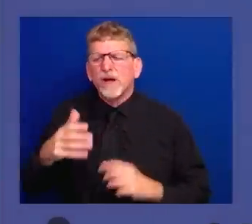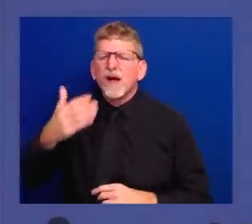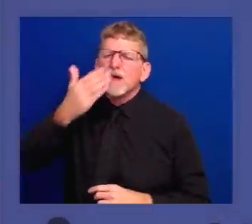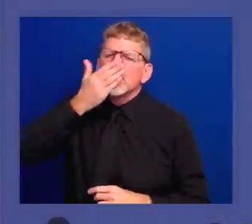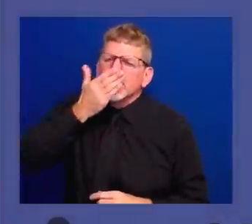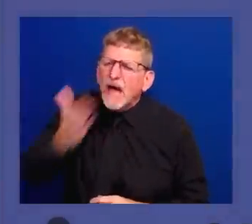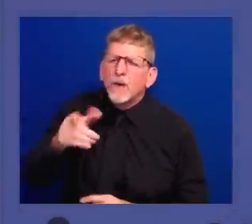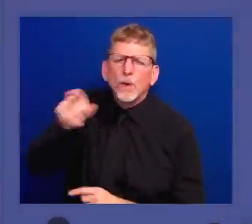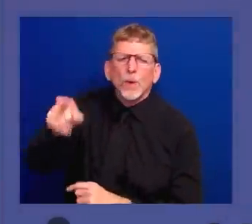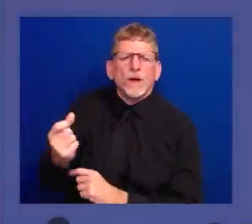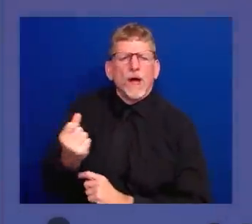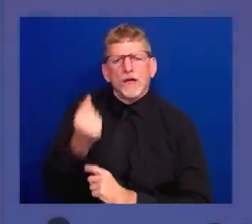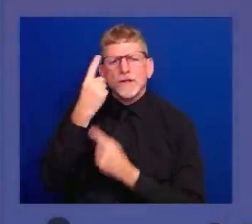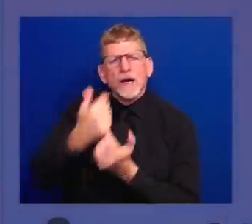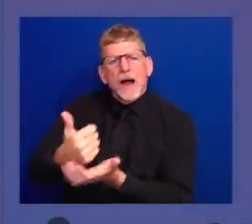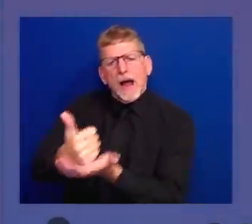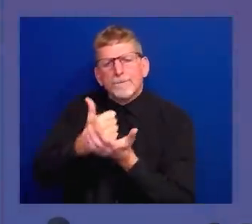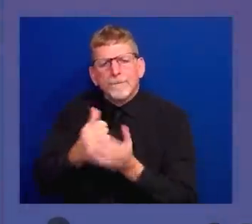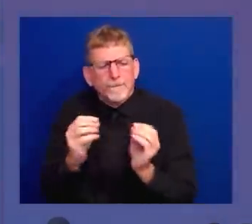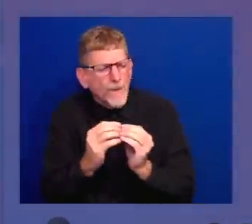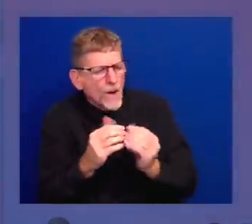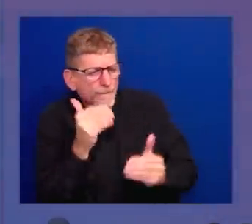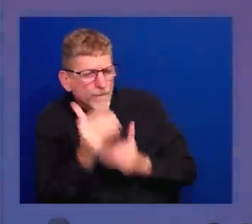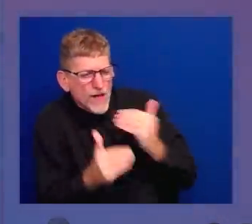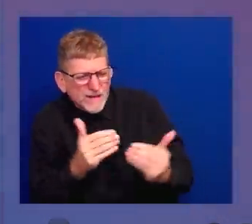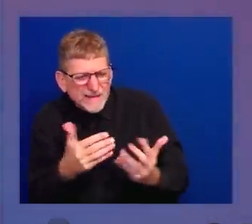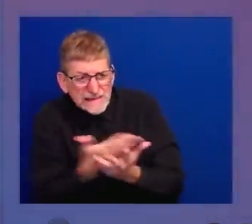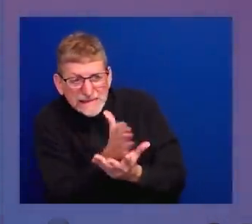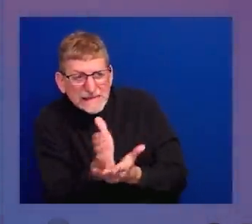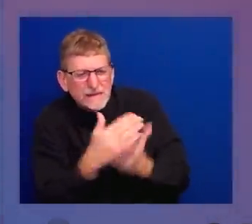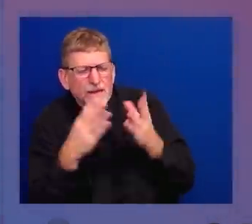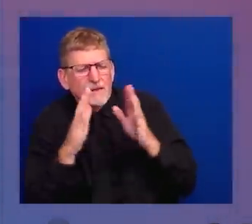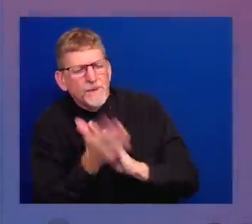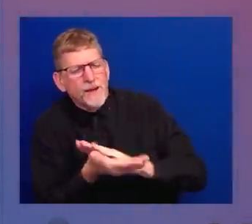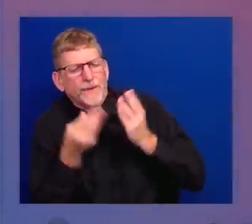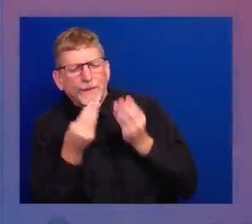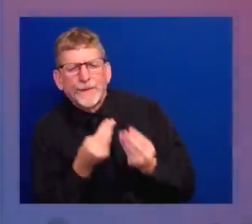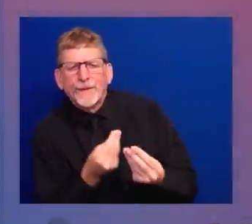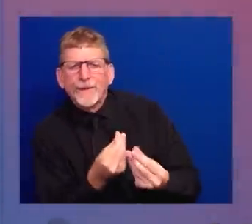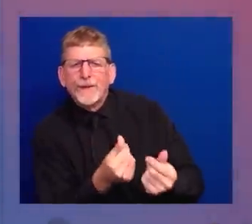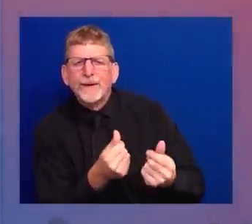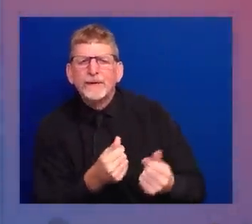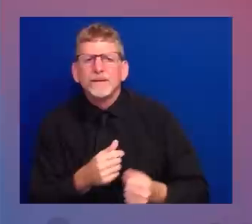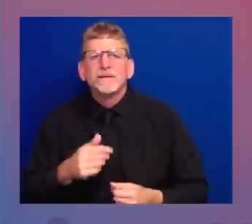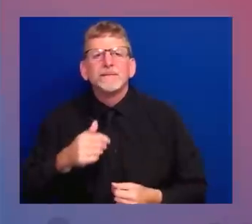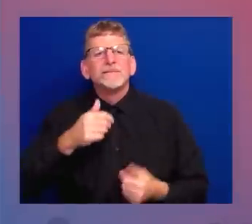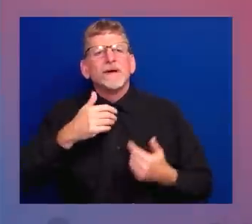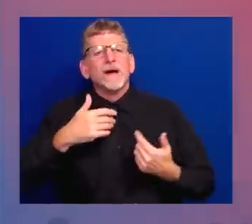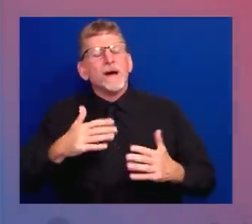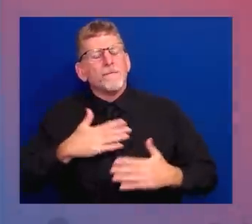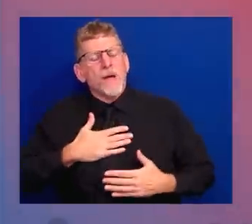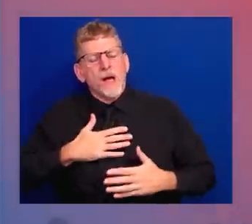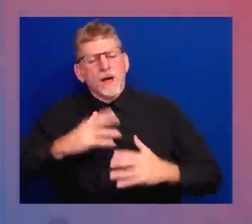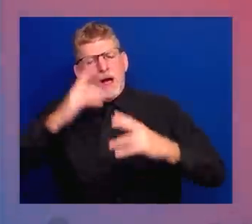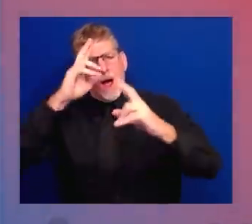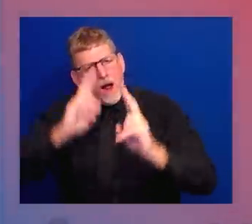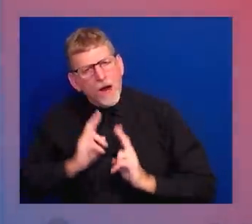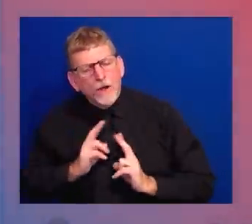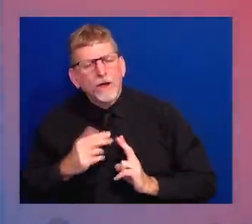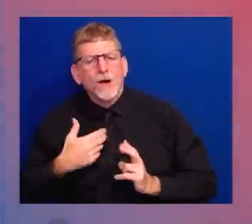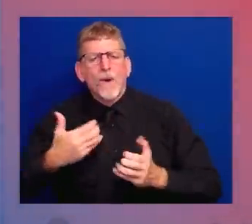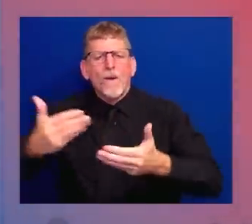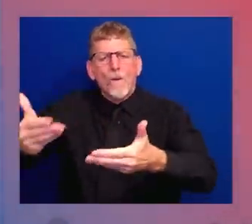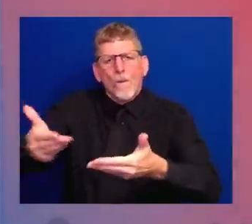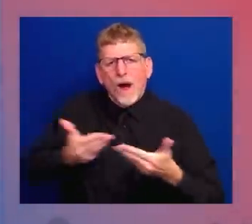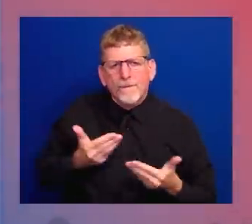earned. Ladies and gentlemen, it is my privilege and my honor to welcome to Fort Worth, Texas, the